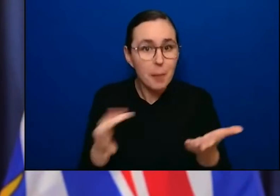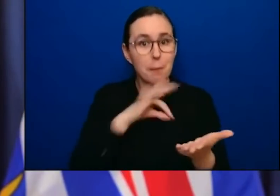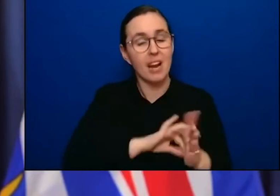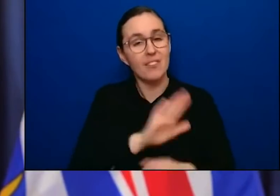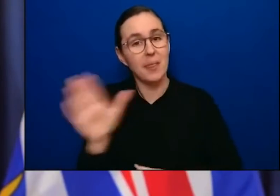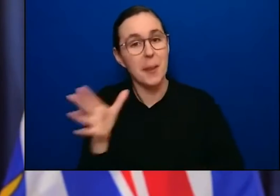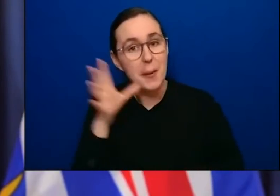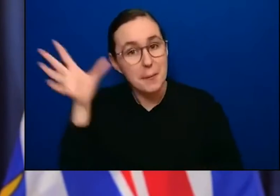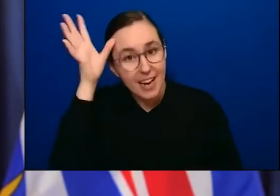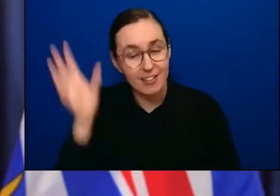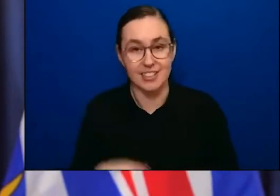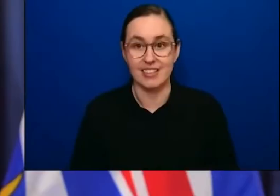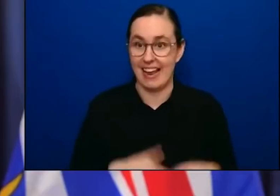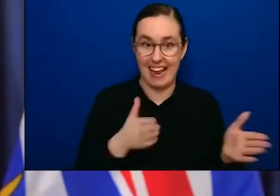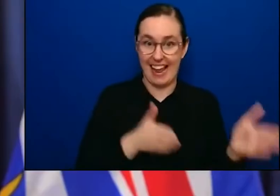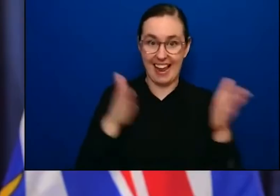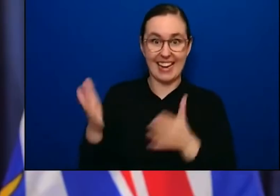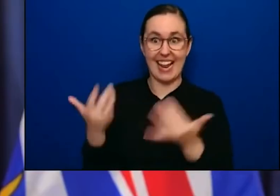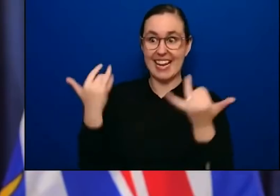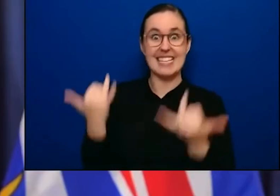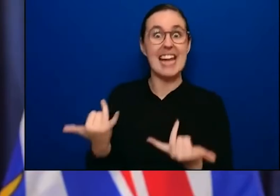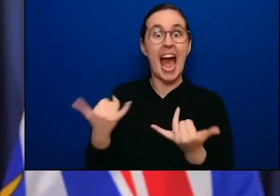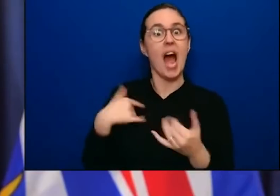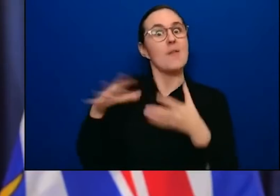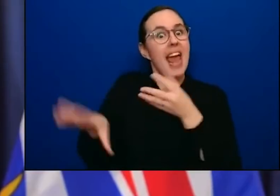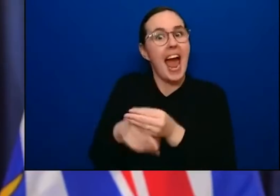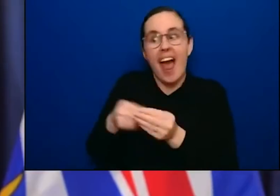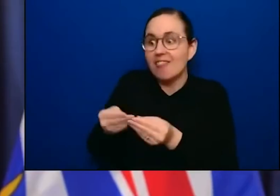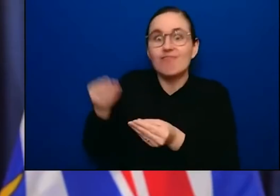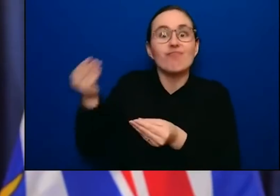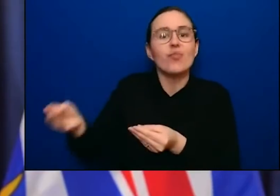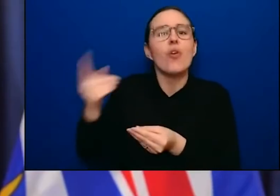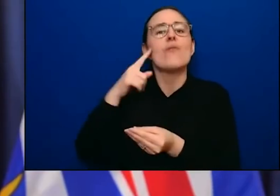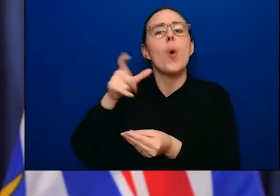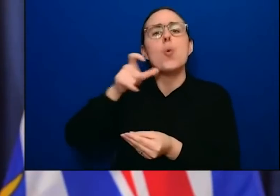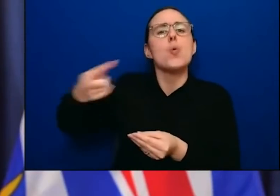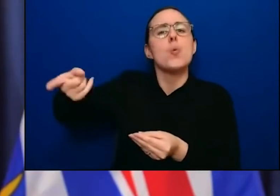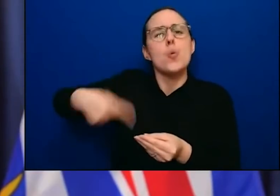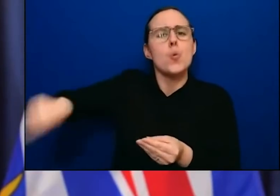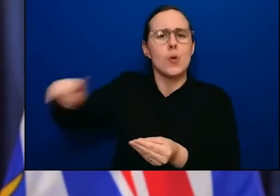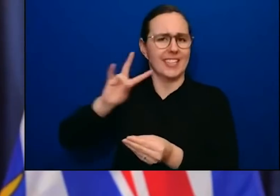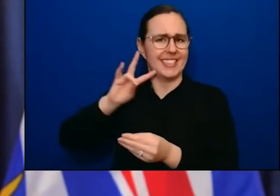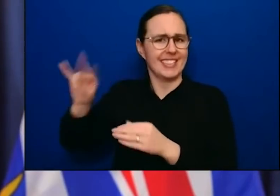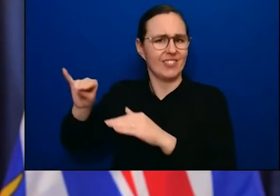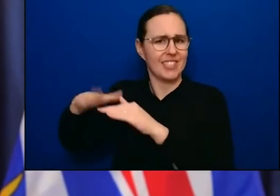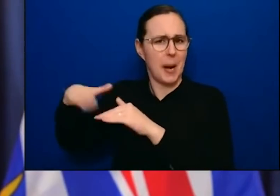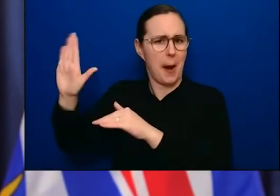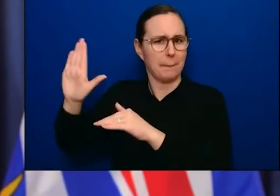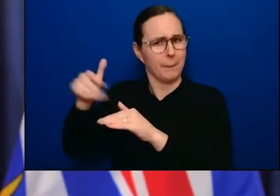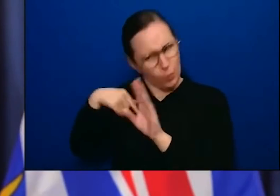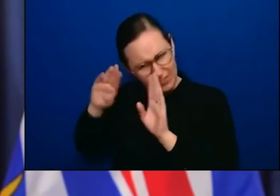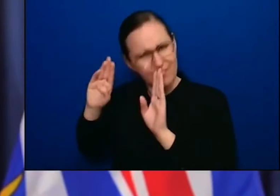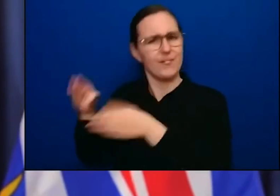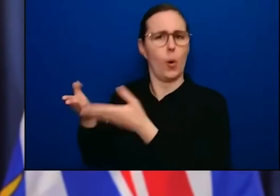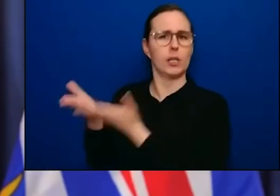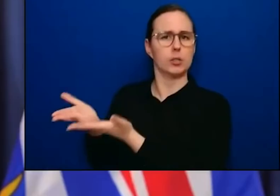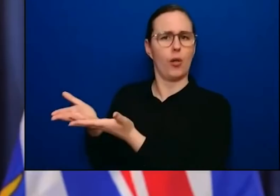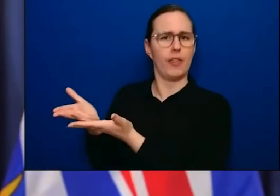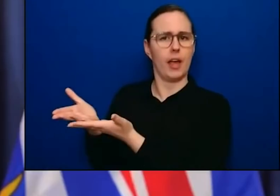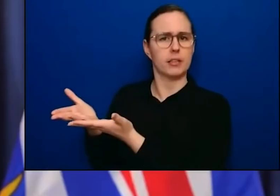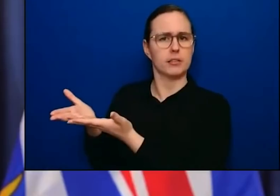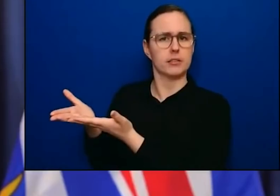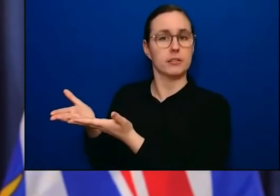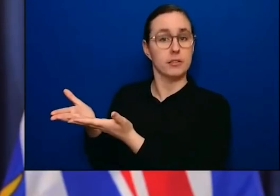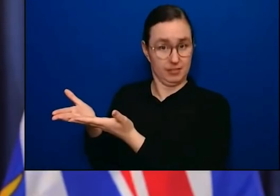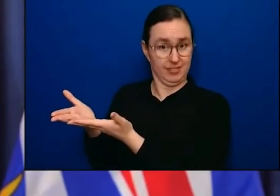through. And really the thing that will decide how quickly we move through age groups, it will be how quickly we get rapid